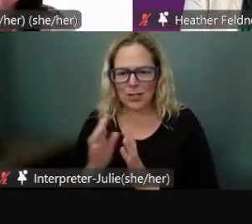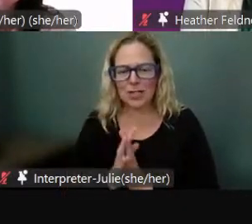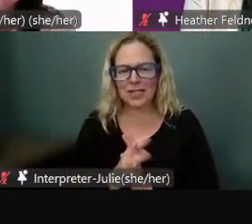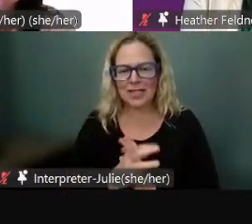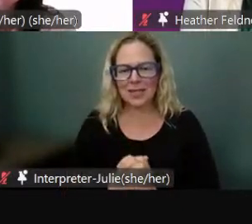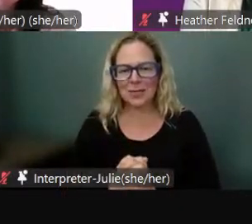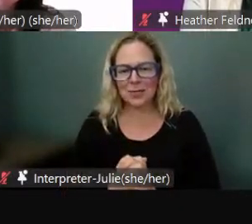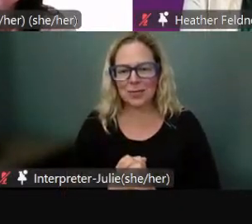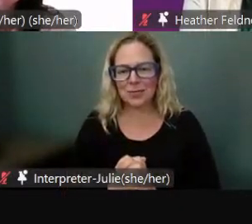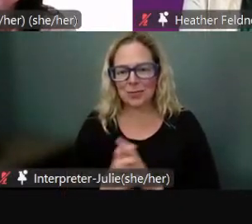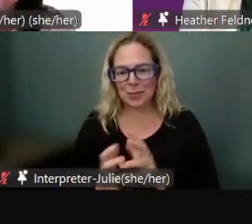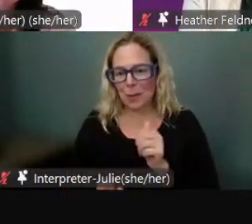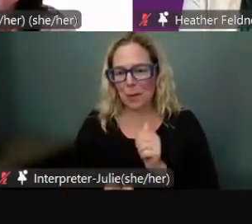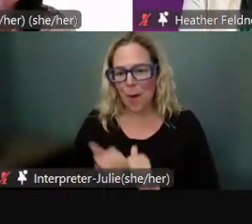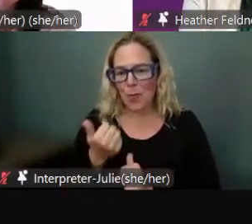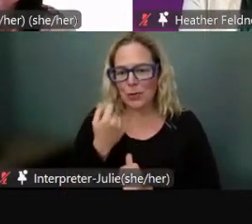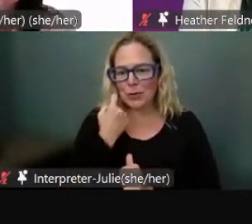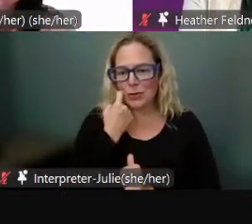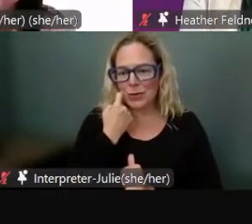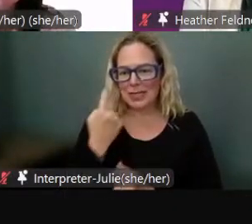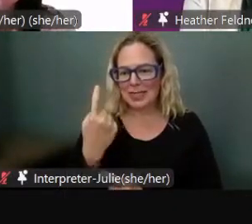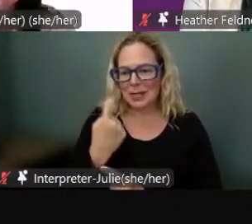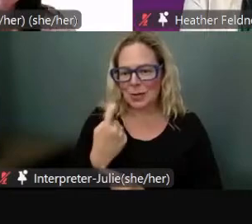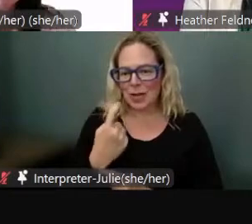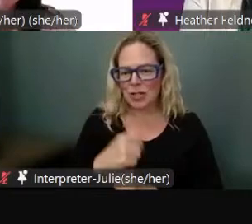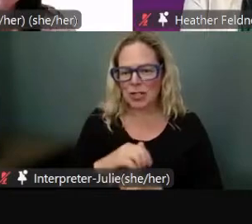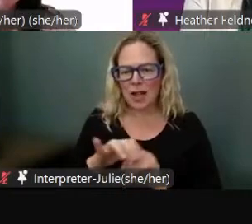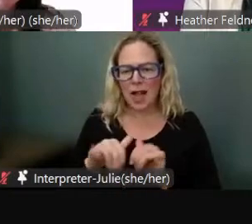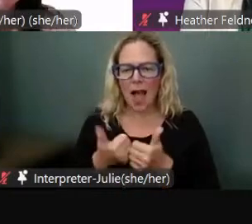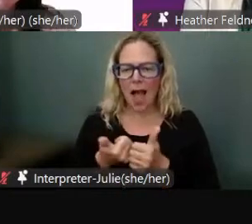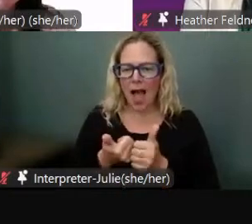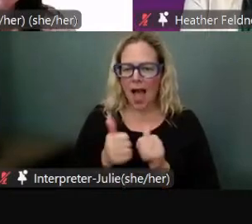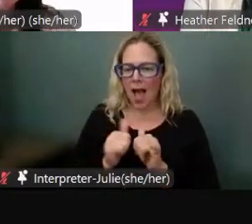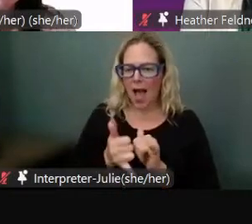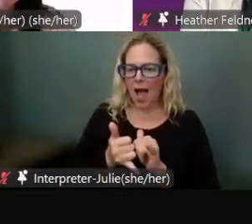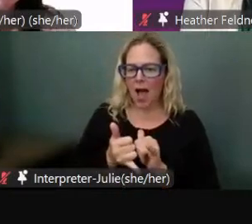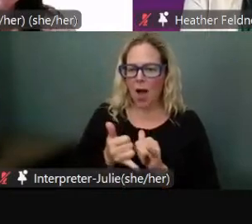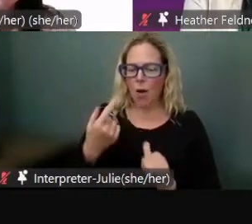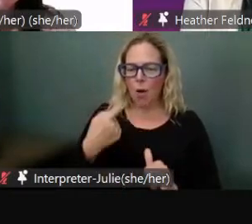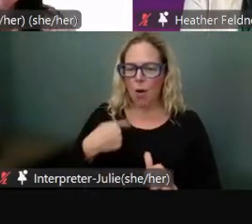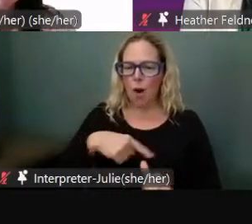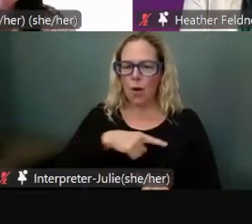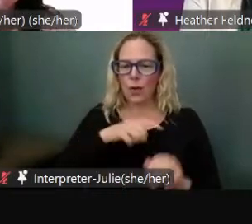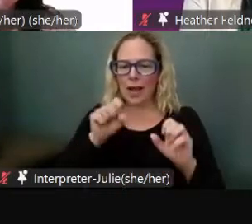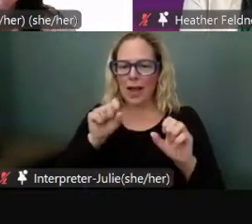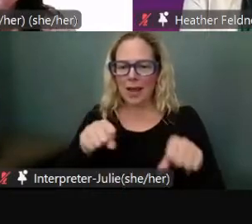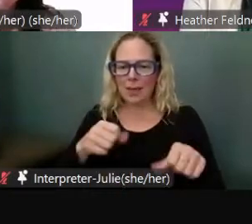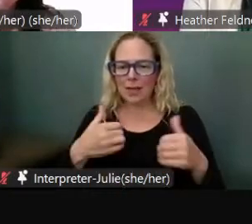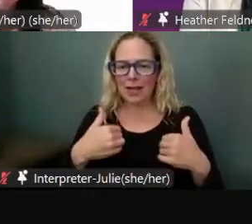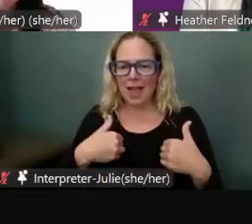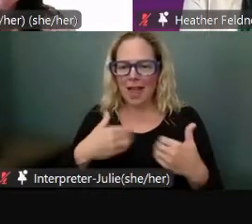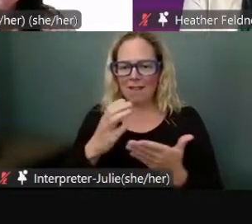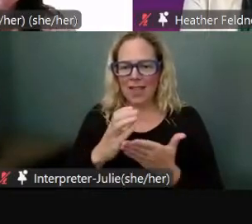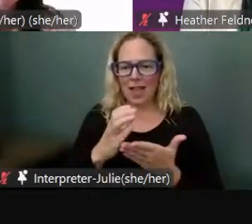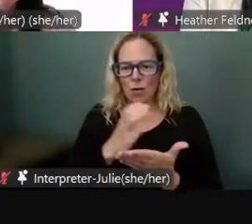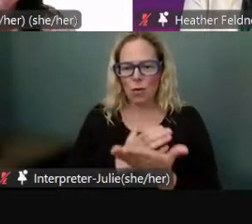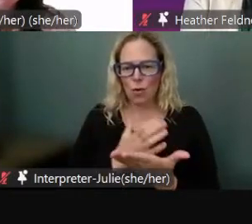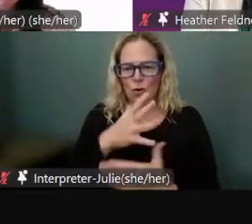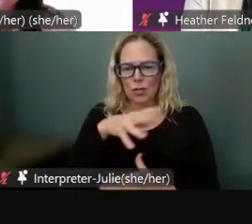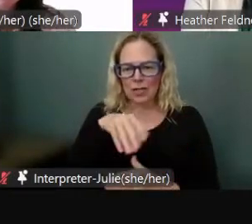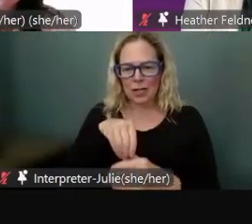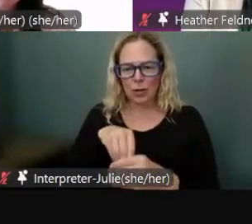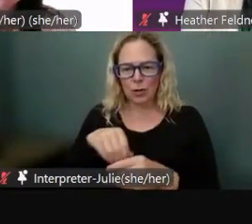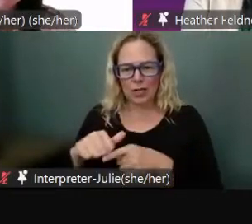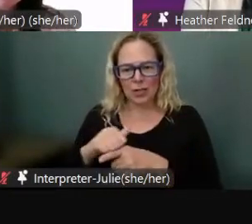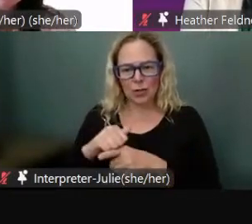of the most recent was, how were we able to have our course included in the training curriculum?